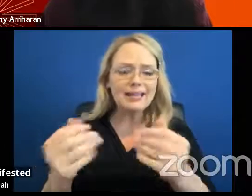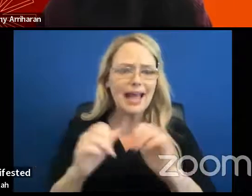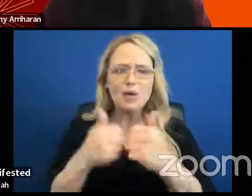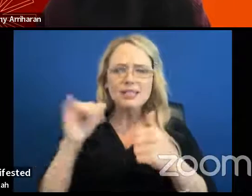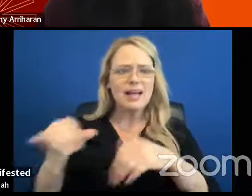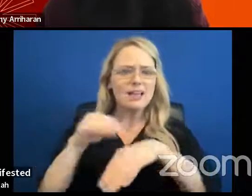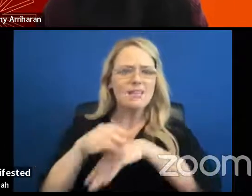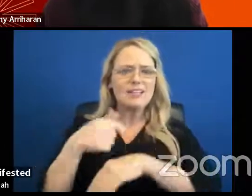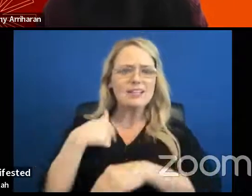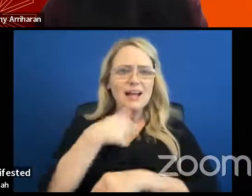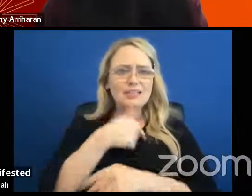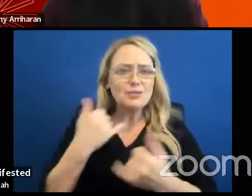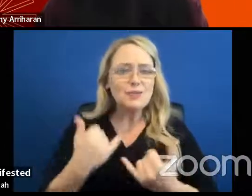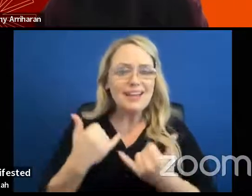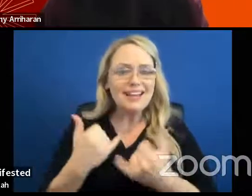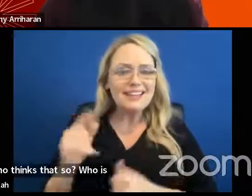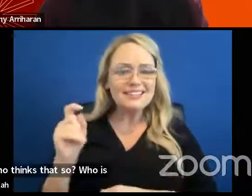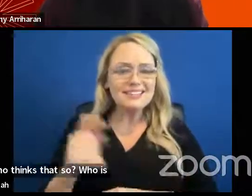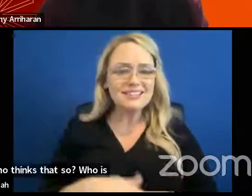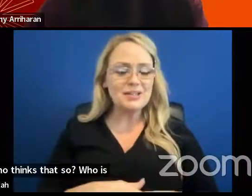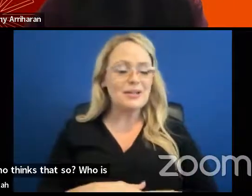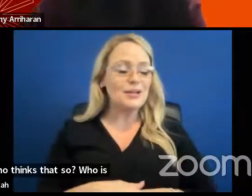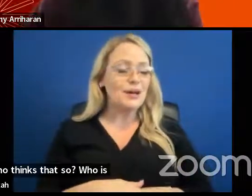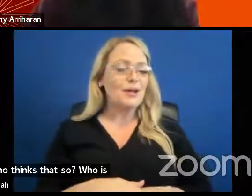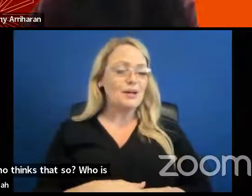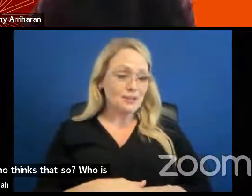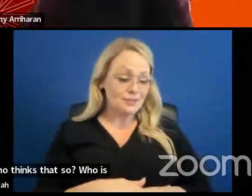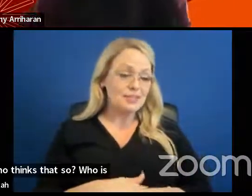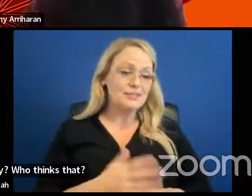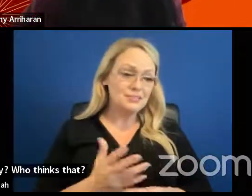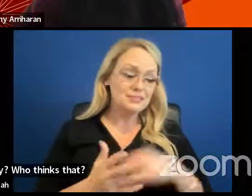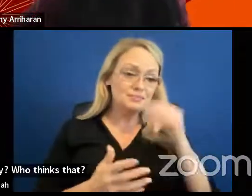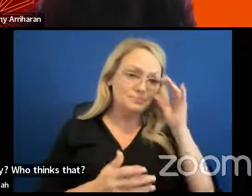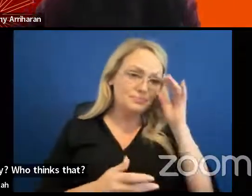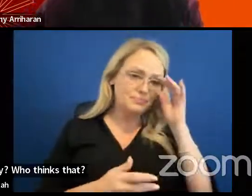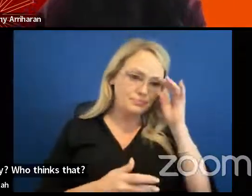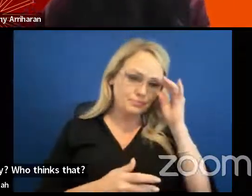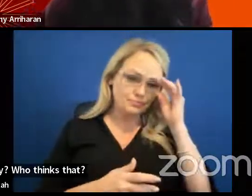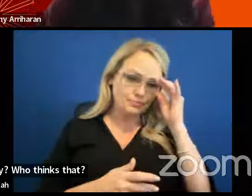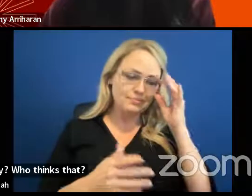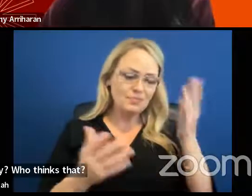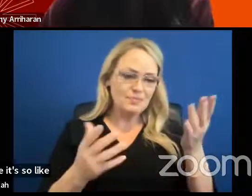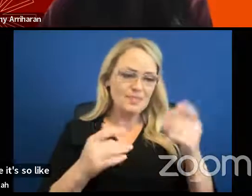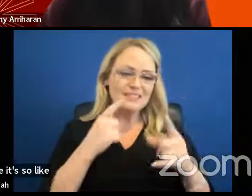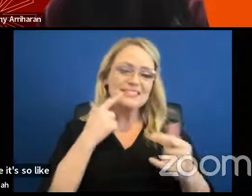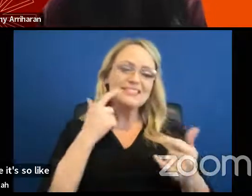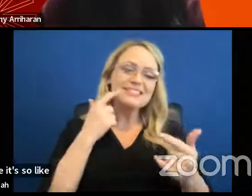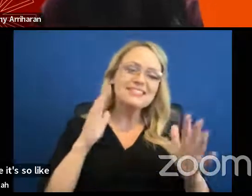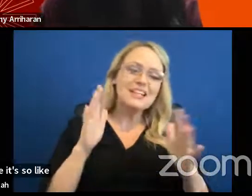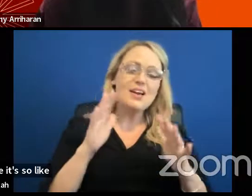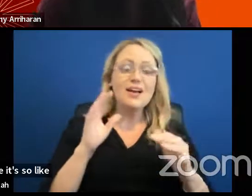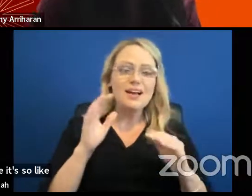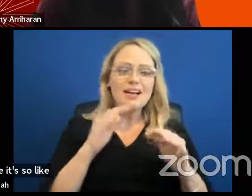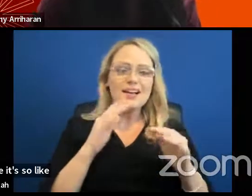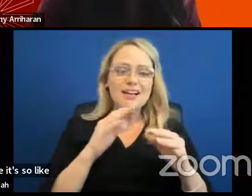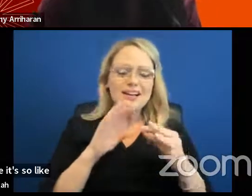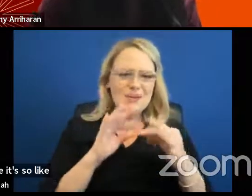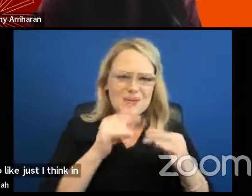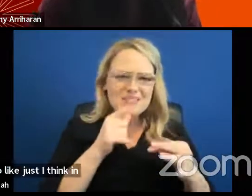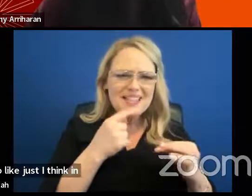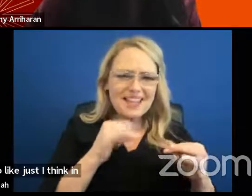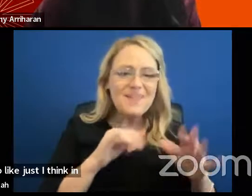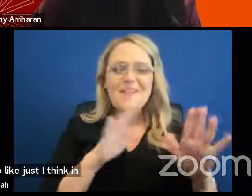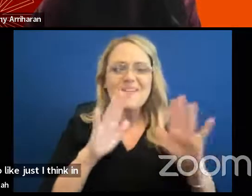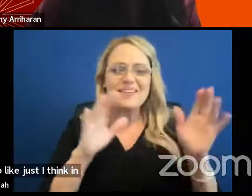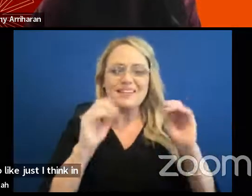kidding. Well, who is it? I feel like it's so, like, just, I think in that video, the first thing that comes to mind is, like, literally,